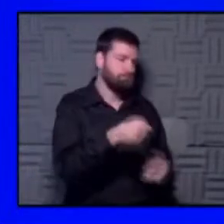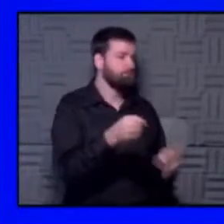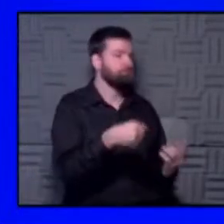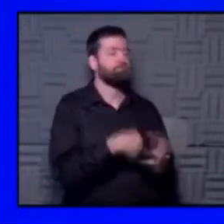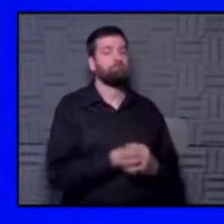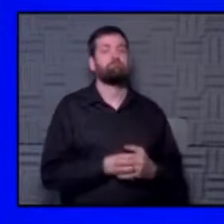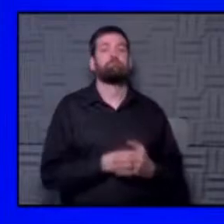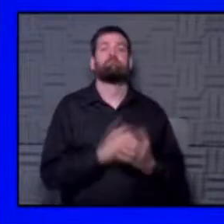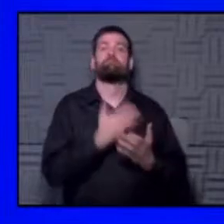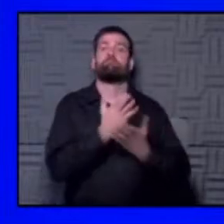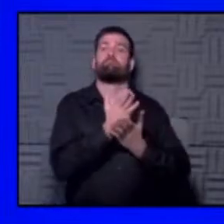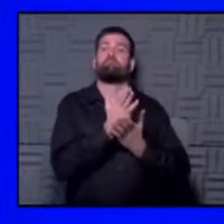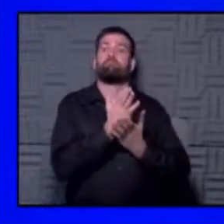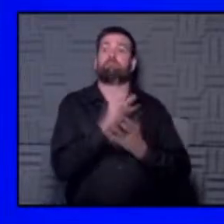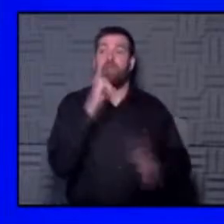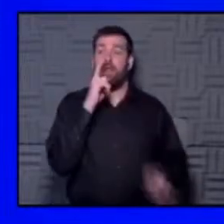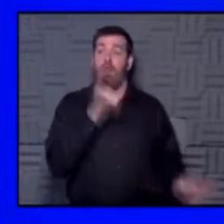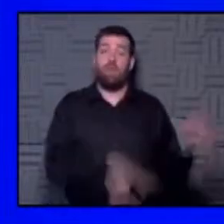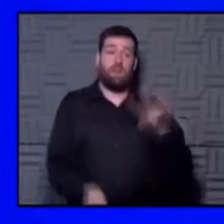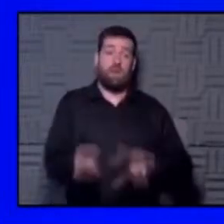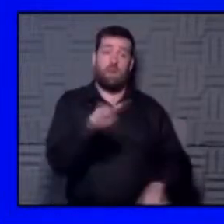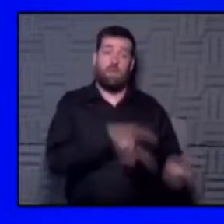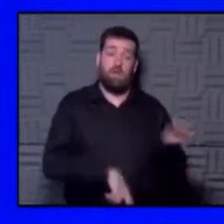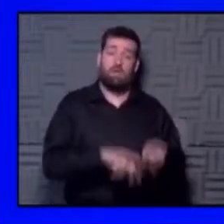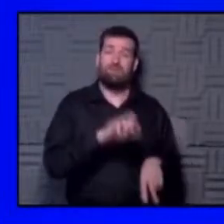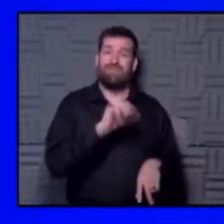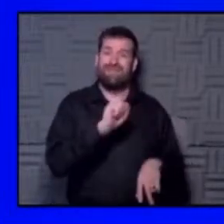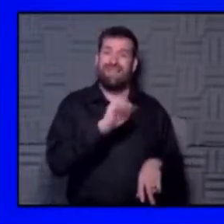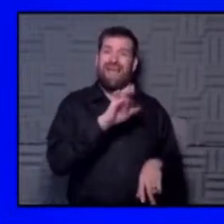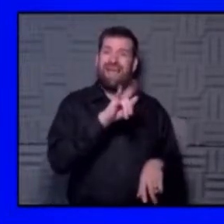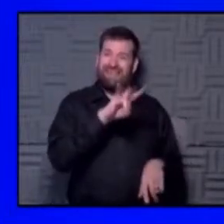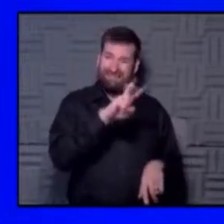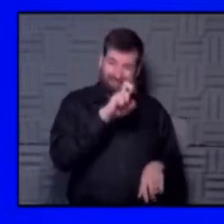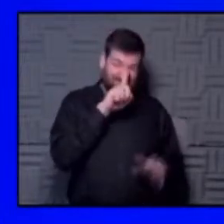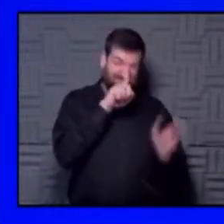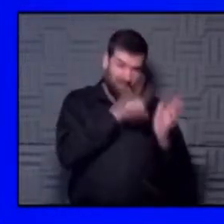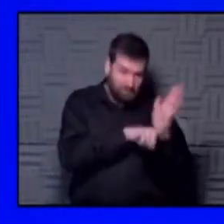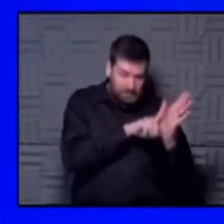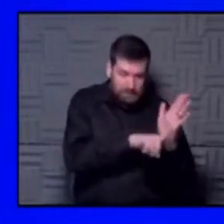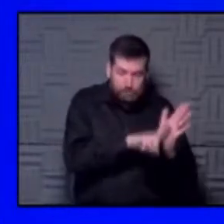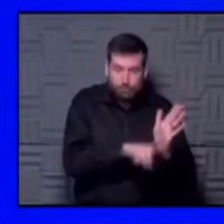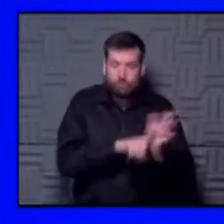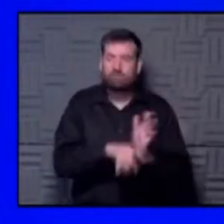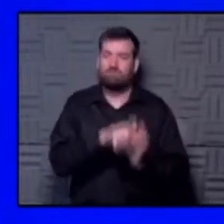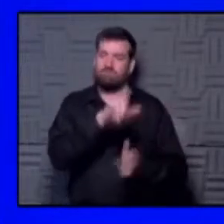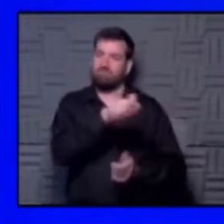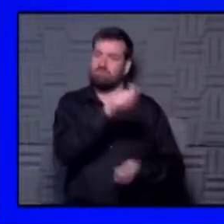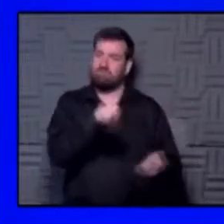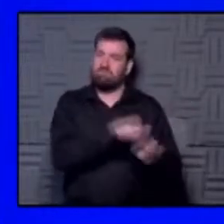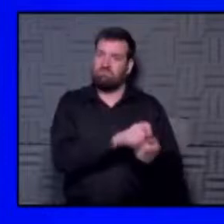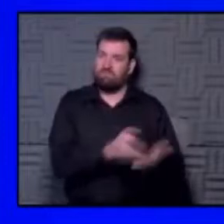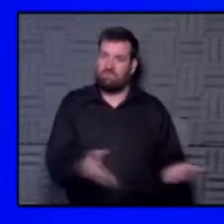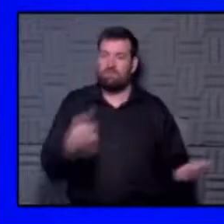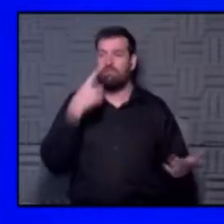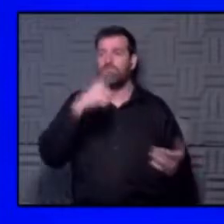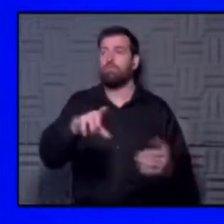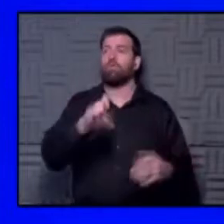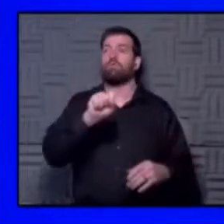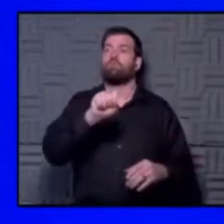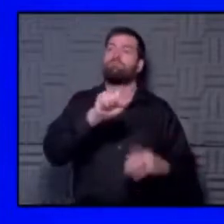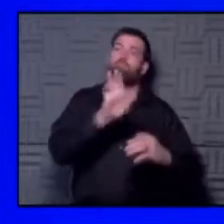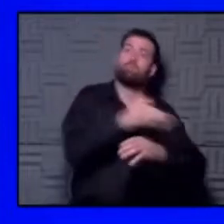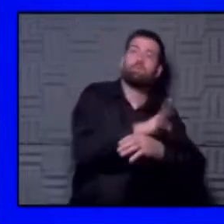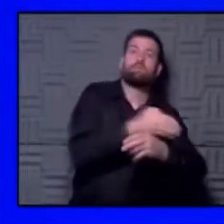There has been some looking at this. There is active investigation and research into this particular things for symphonies, for